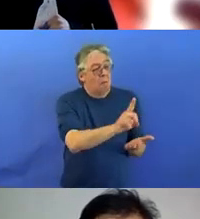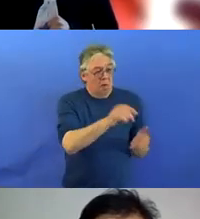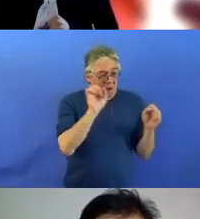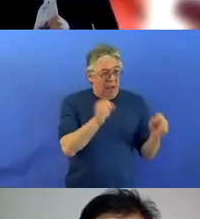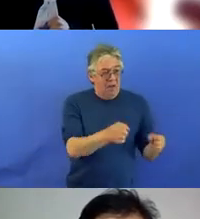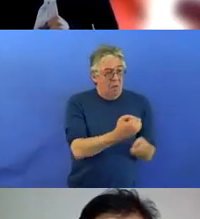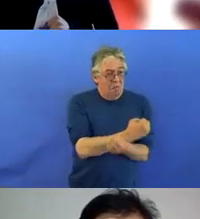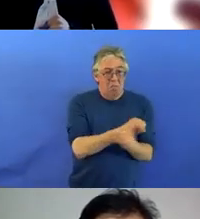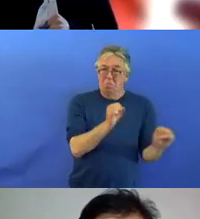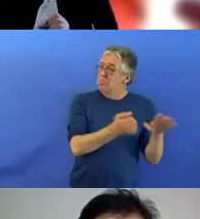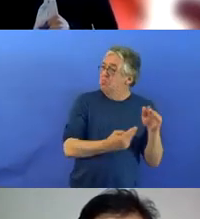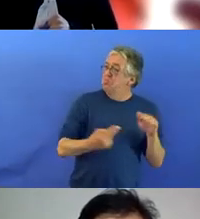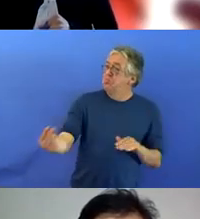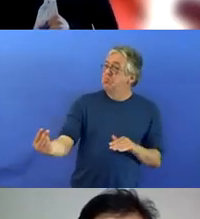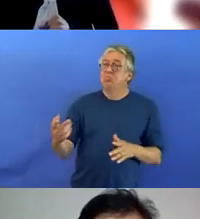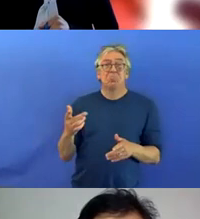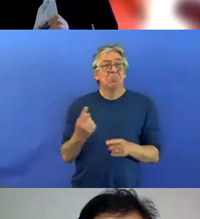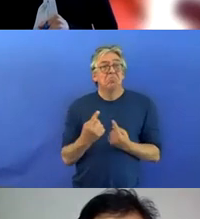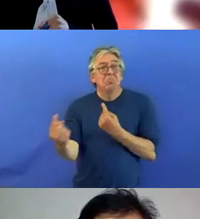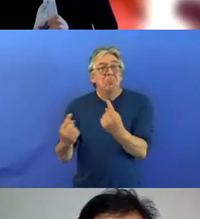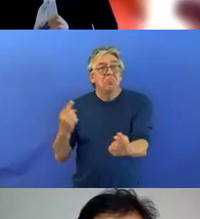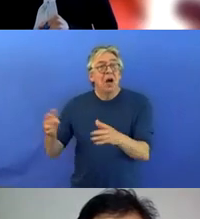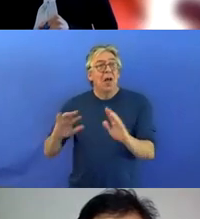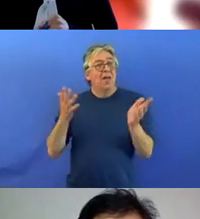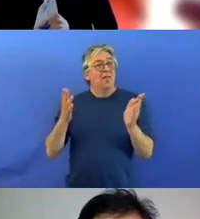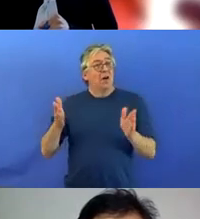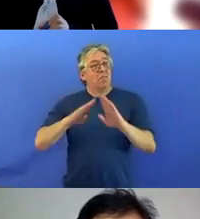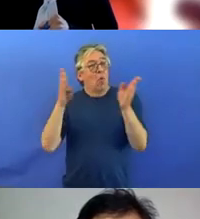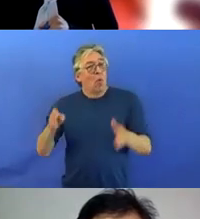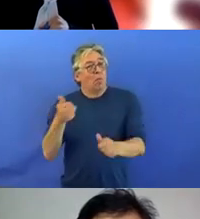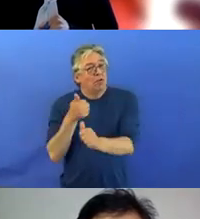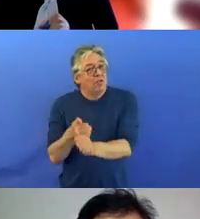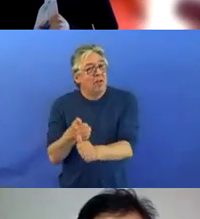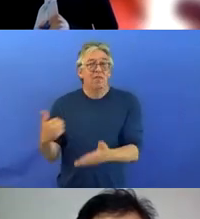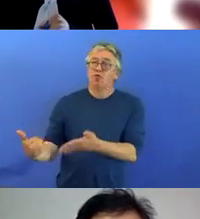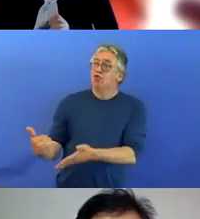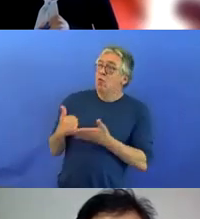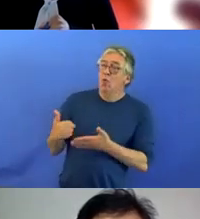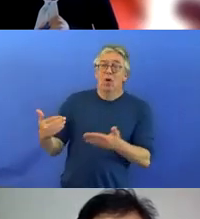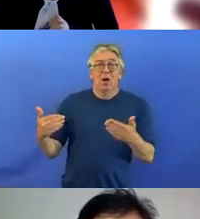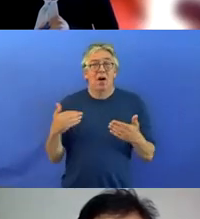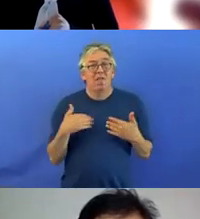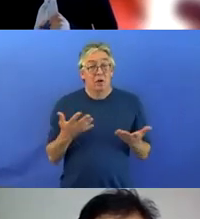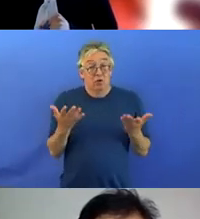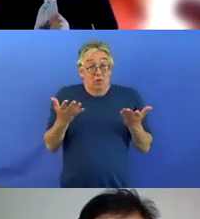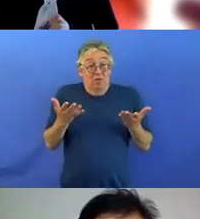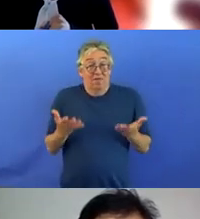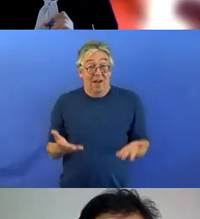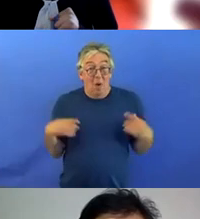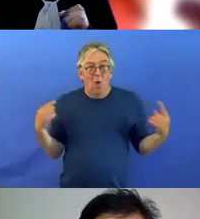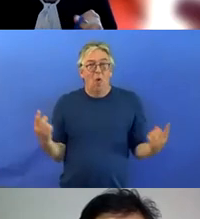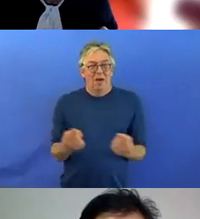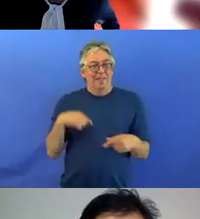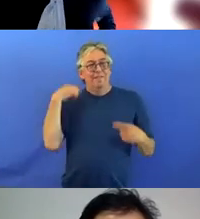on their own terms. So the objective of this side event is to explore how joining forces and working